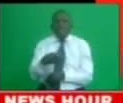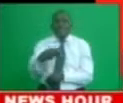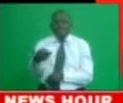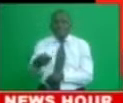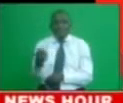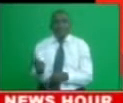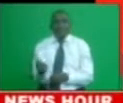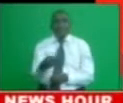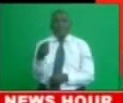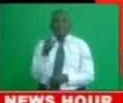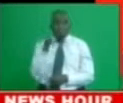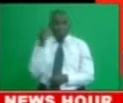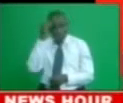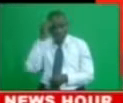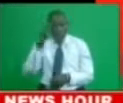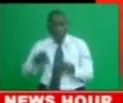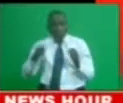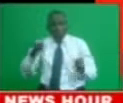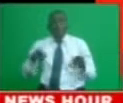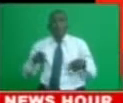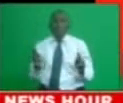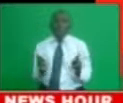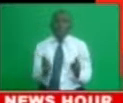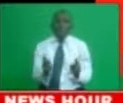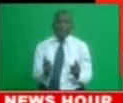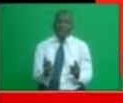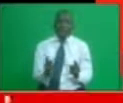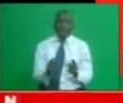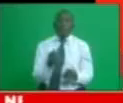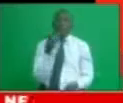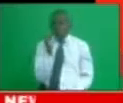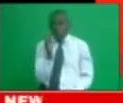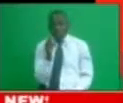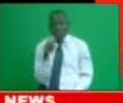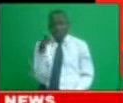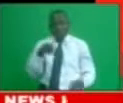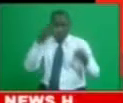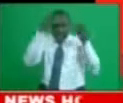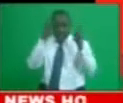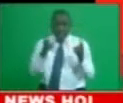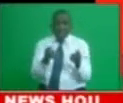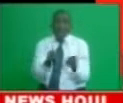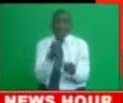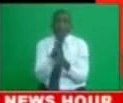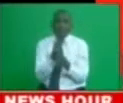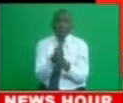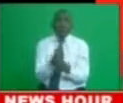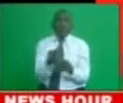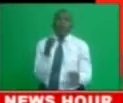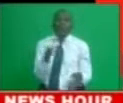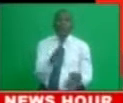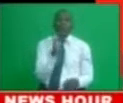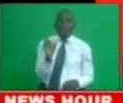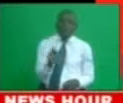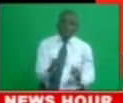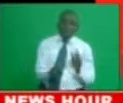will prevail amongst us. And maybe if we are fortunate to get a good hearing from the court, you